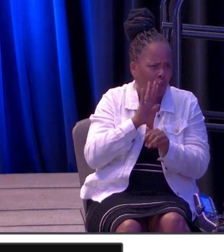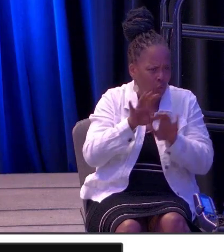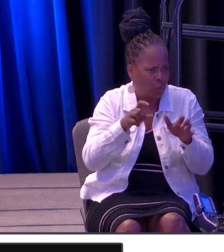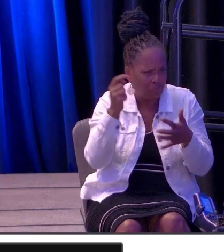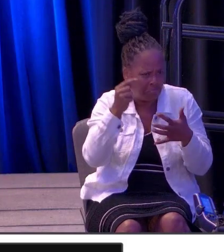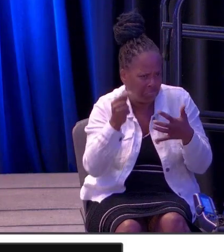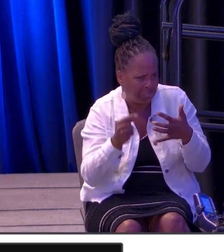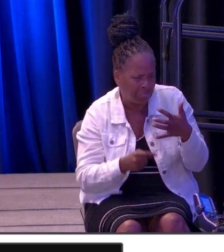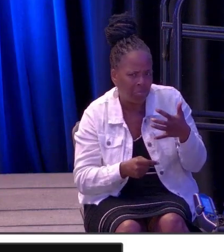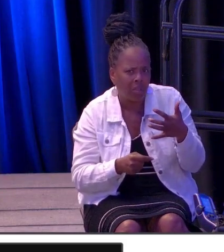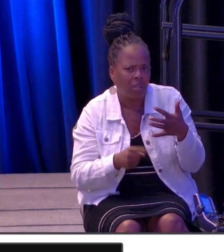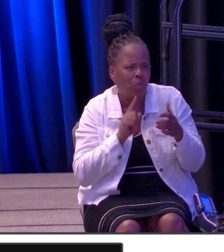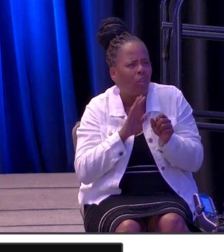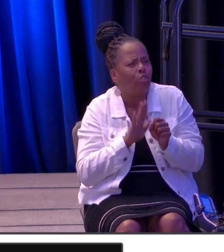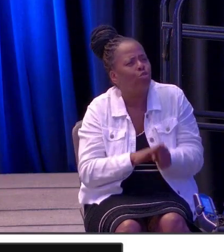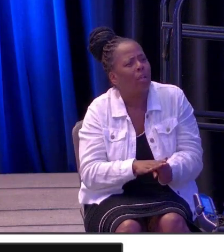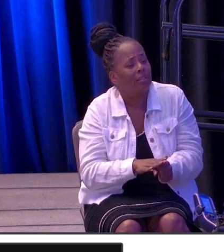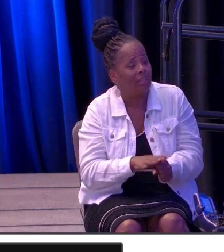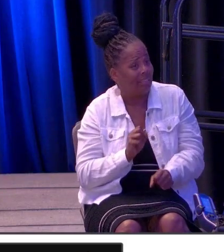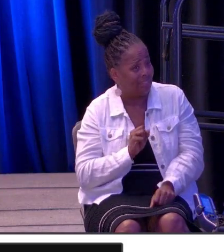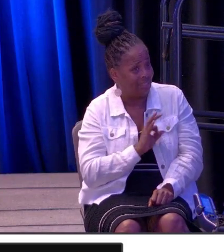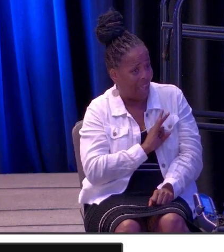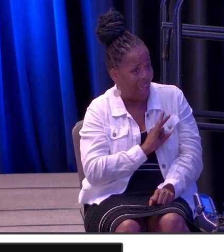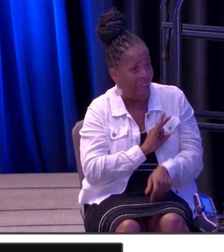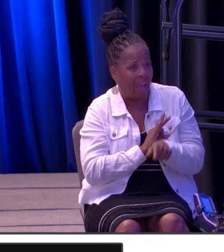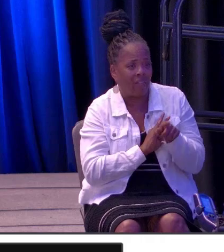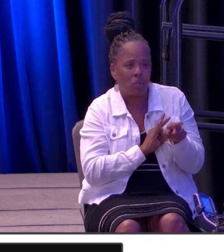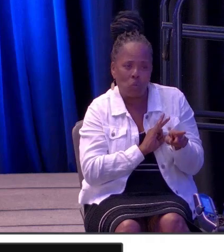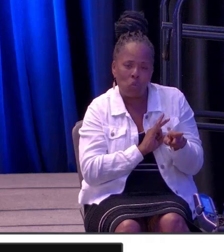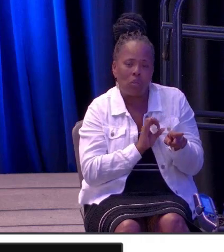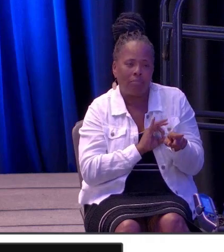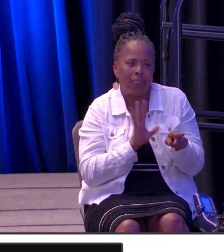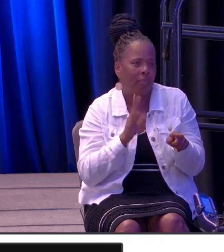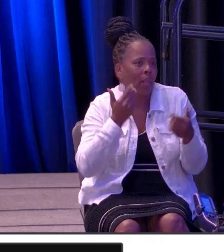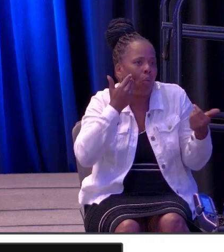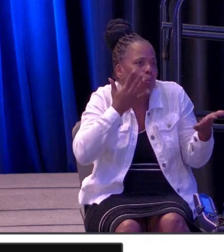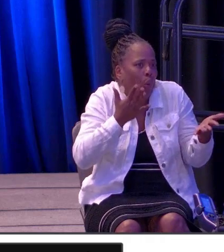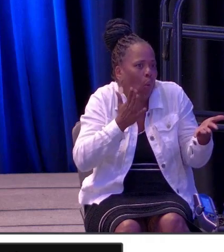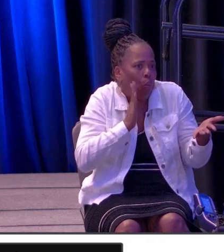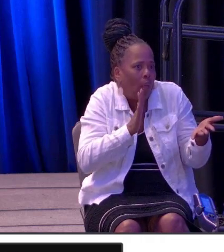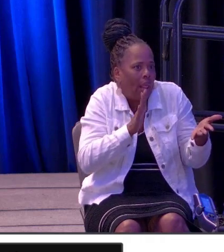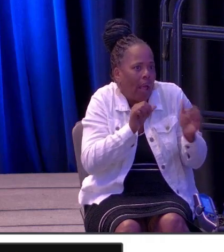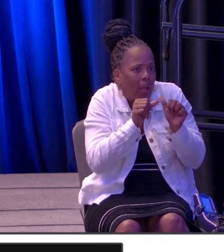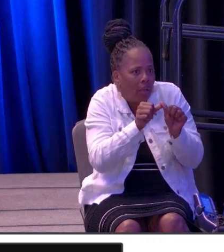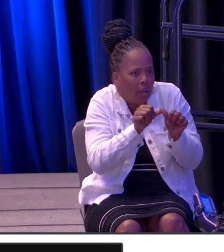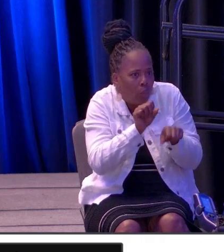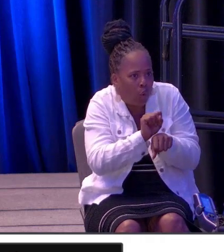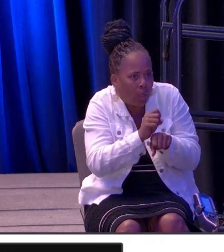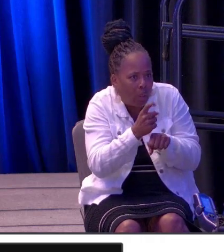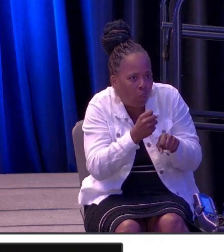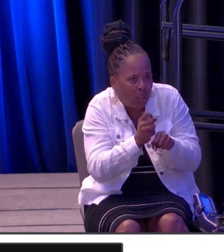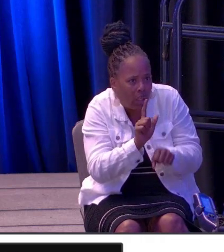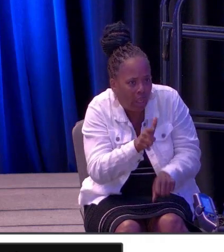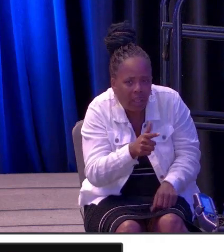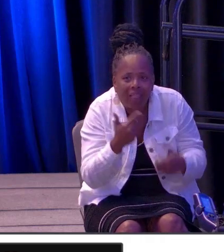and so staff members, I think, are in a situation where they don't know if they're going to have jobs a year from now.